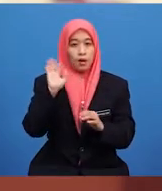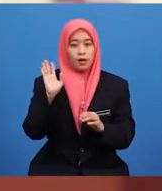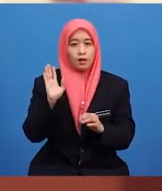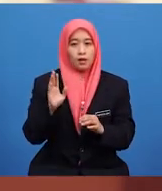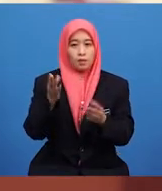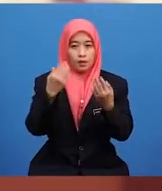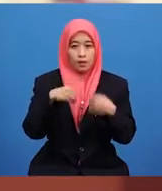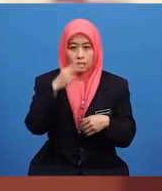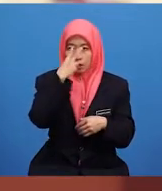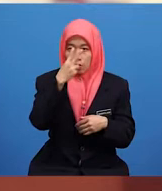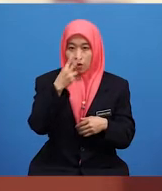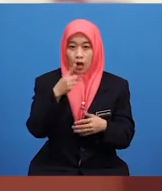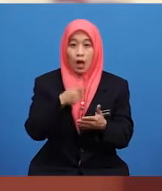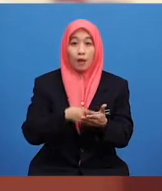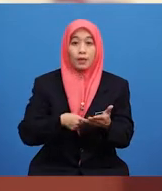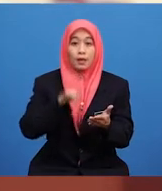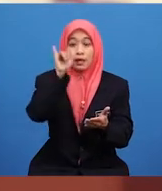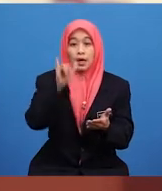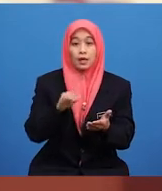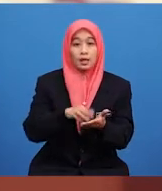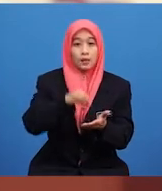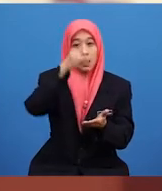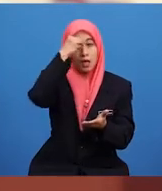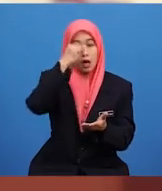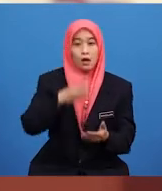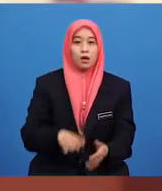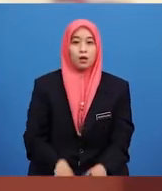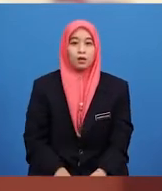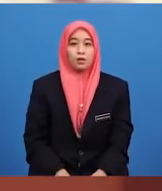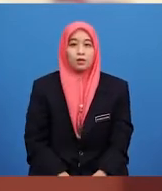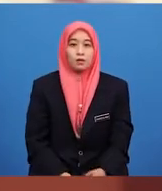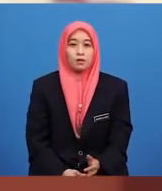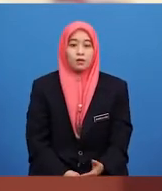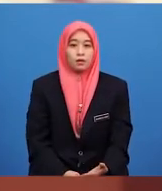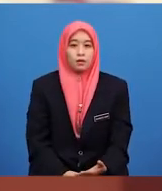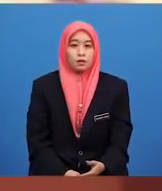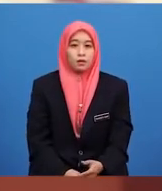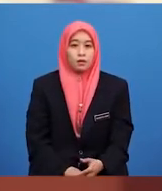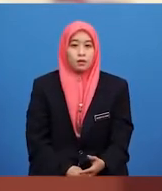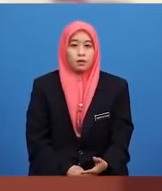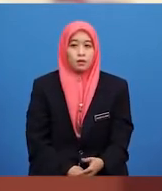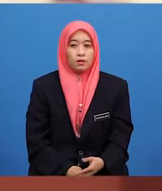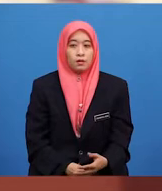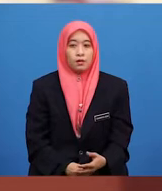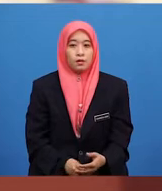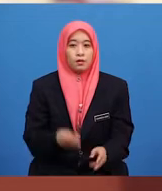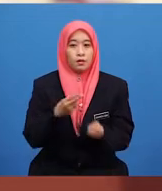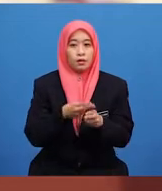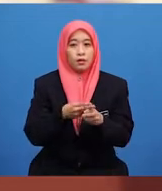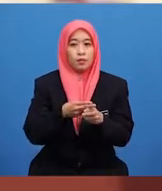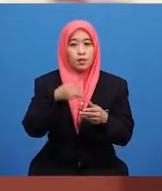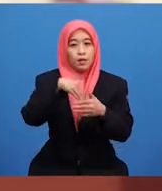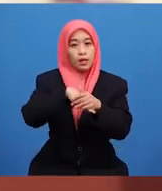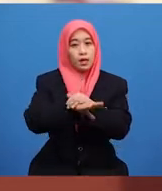Boys and girls, these are the names of things in the classroom that we learned today.